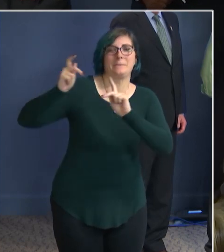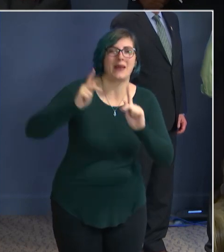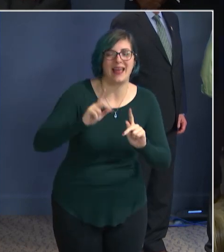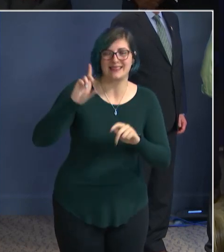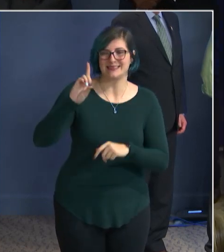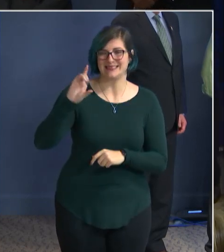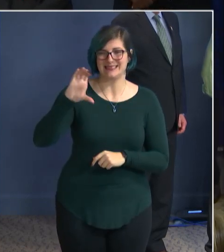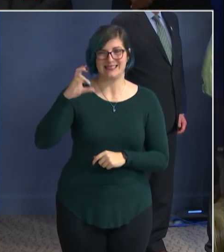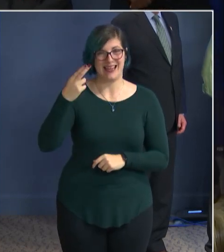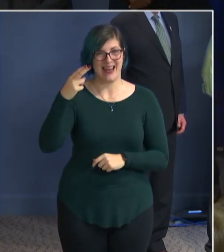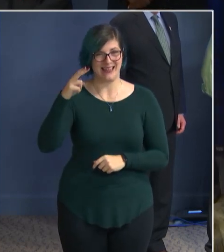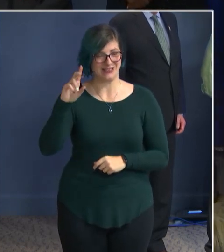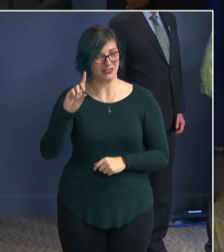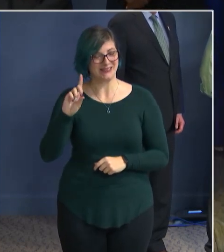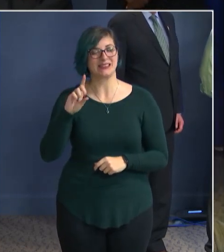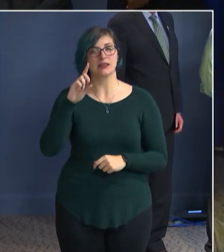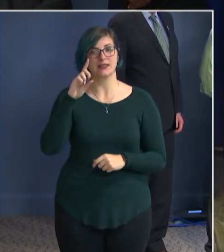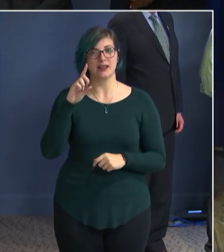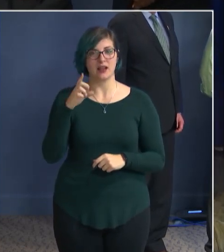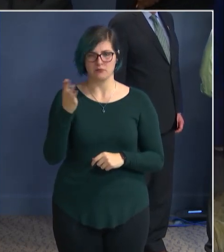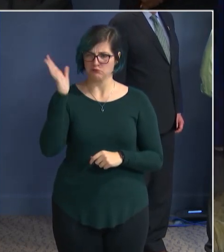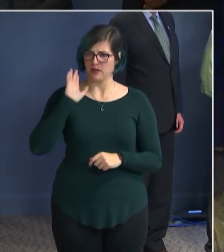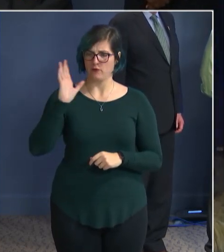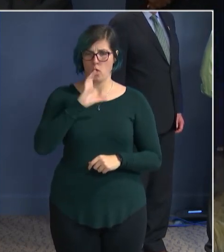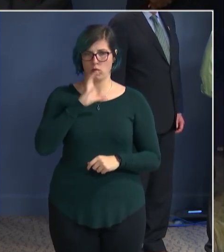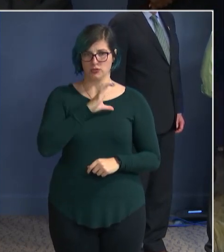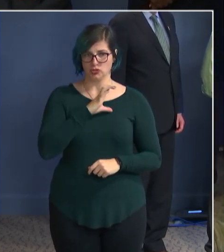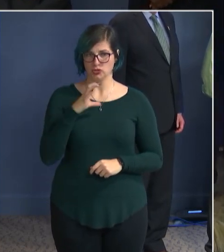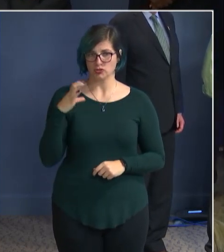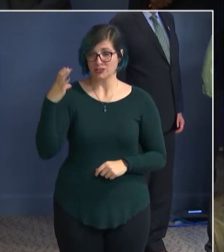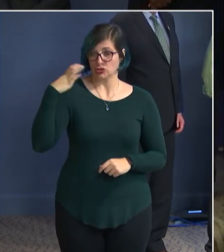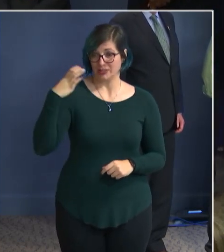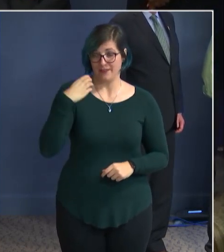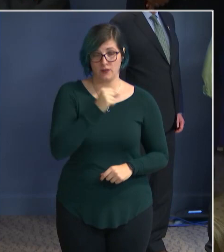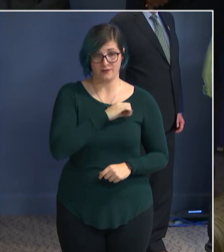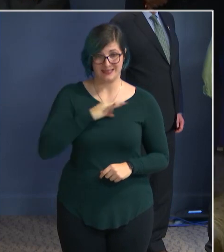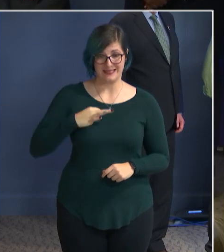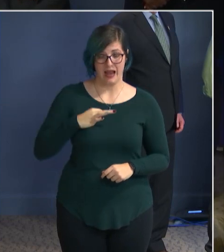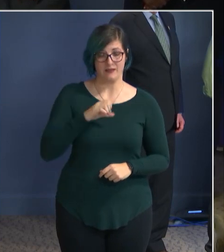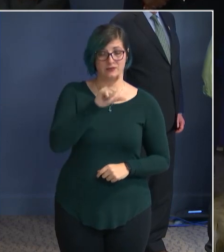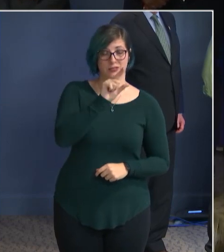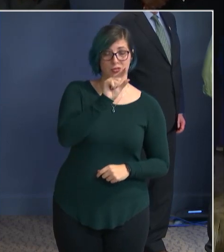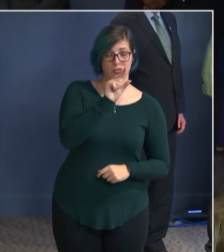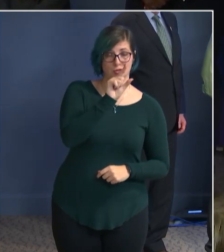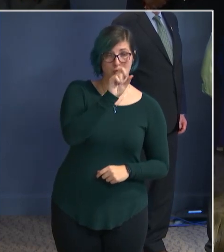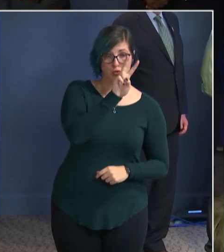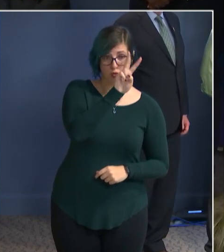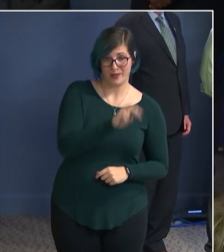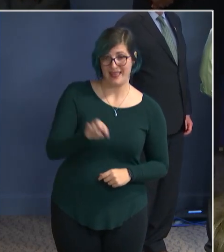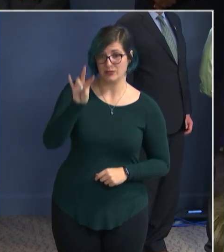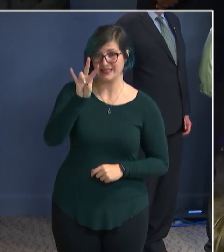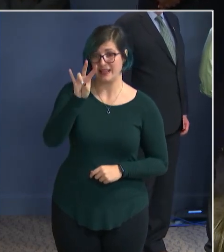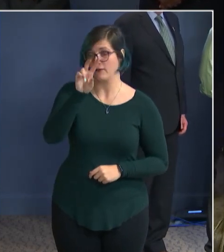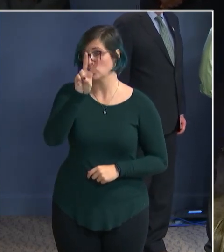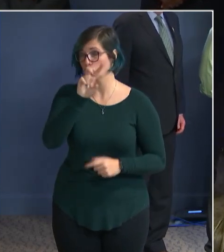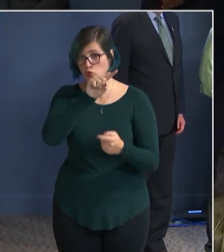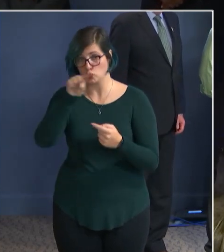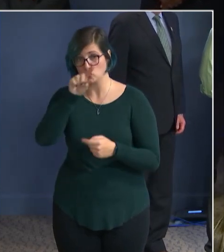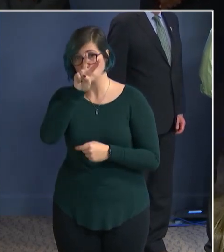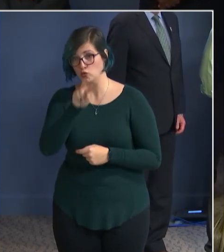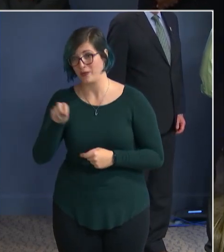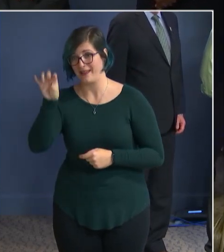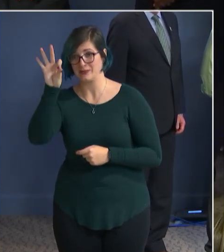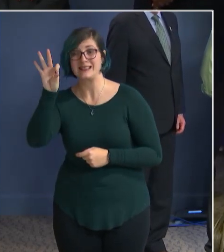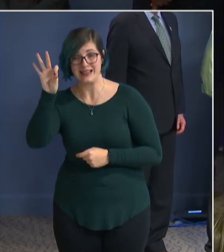for Colleen, who served as Chief of Staff at the agency from 2007 to 2009.